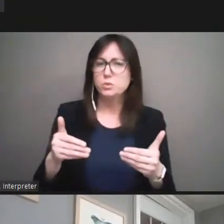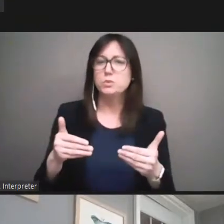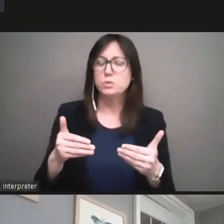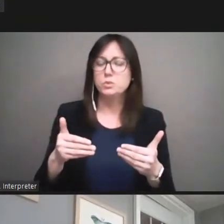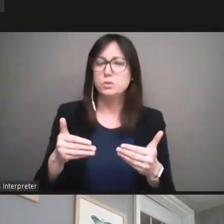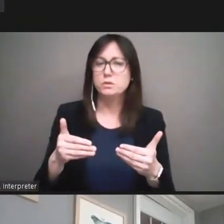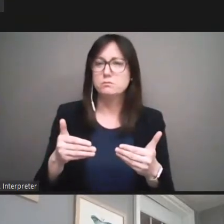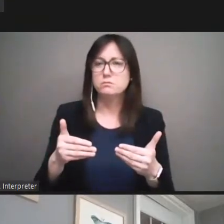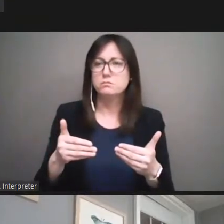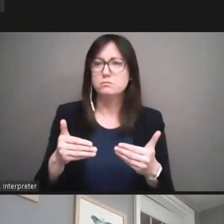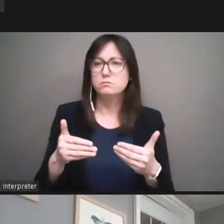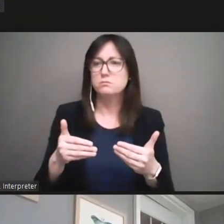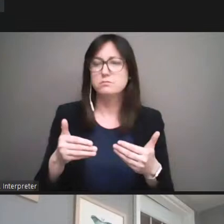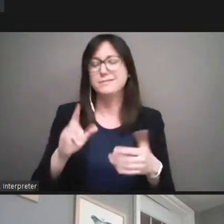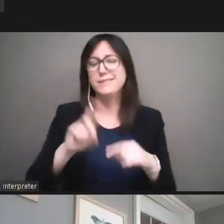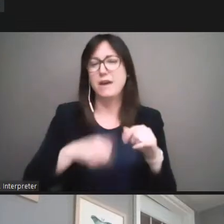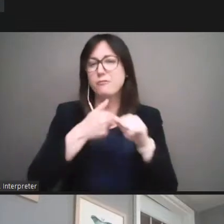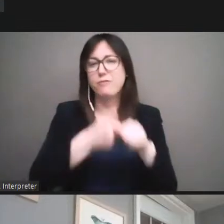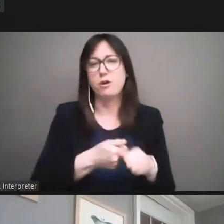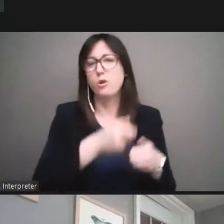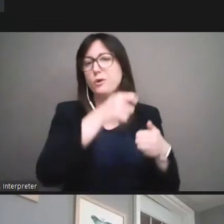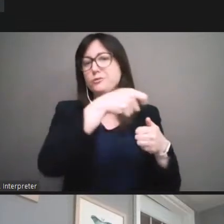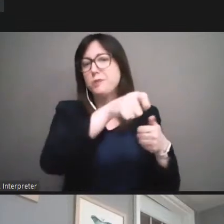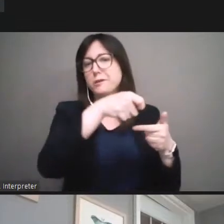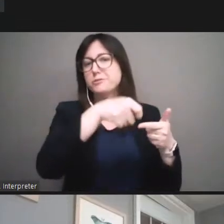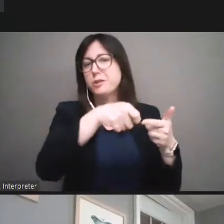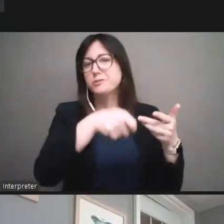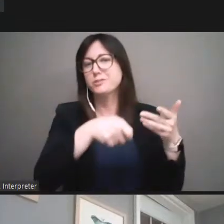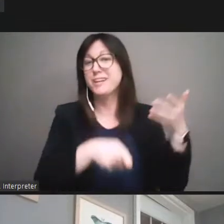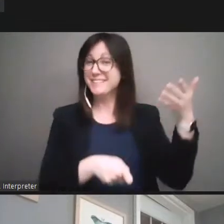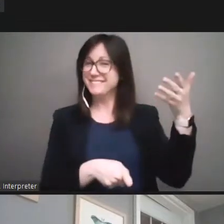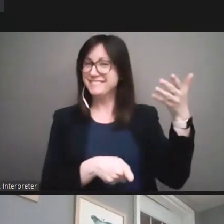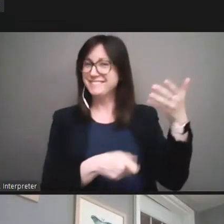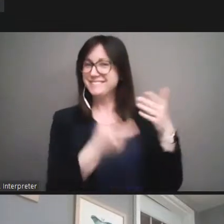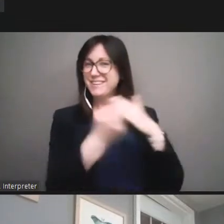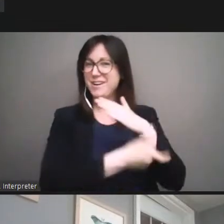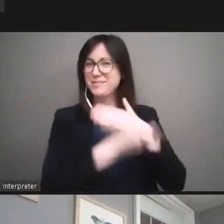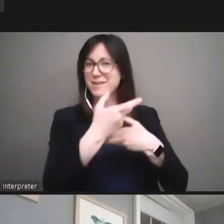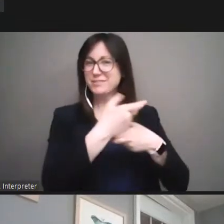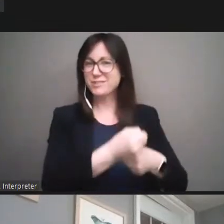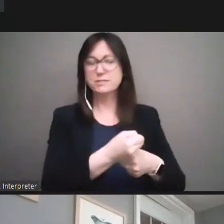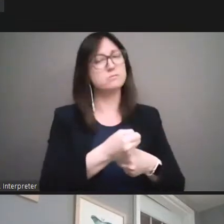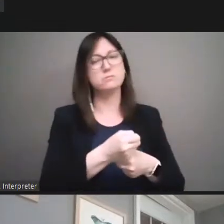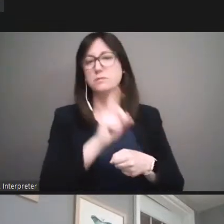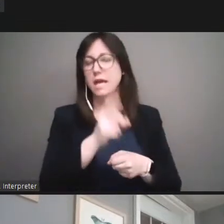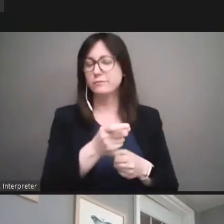just, like you said, go down the list and check things off. Yeah.